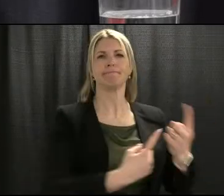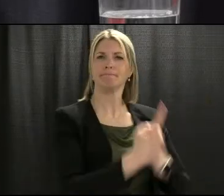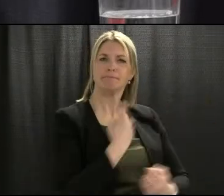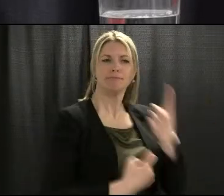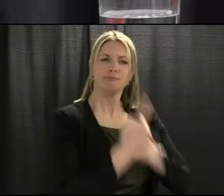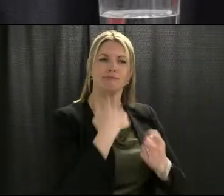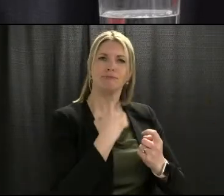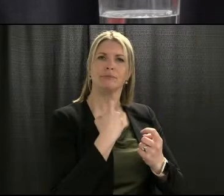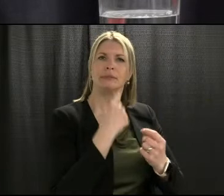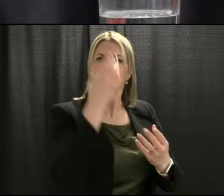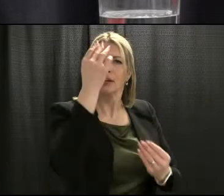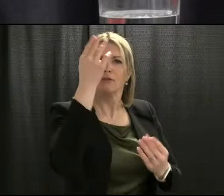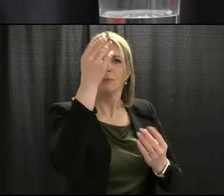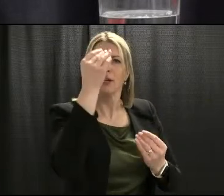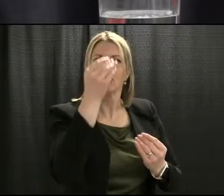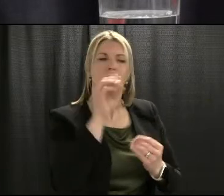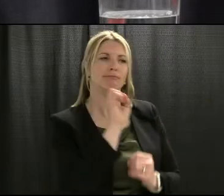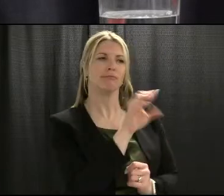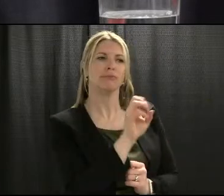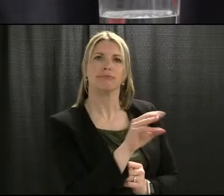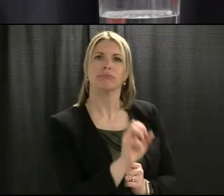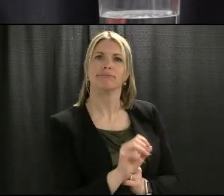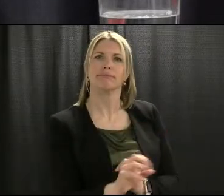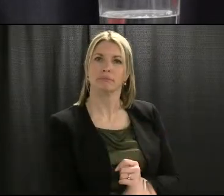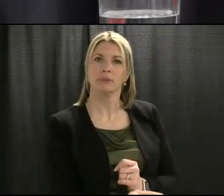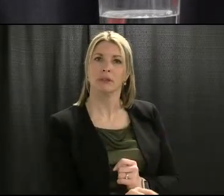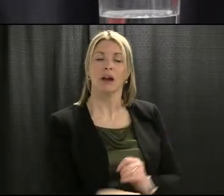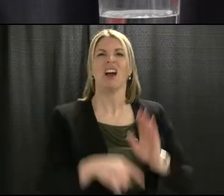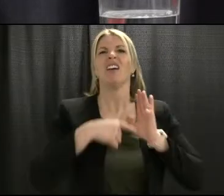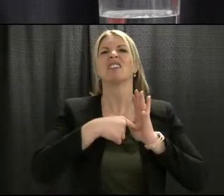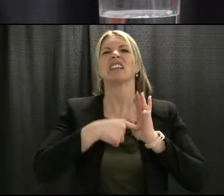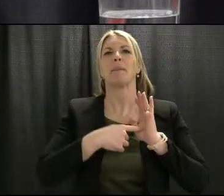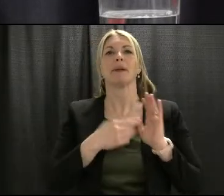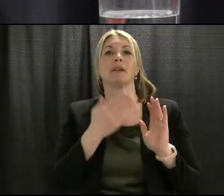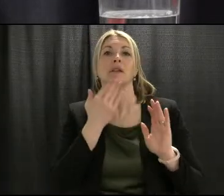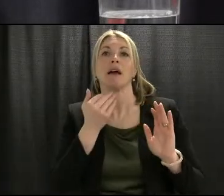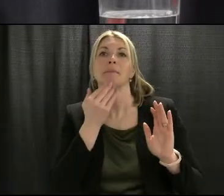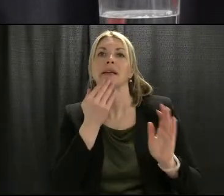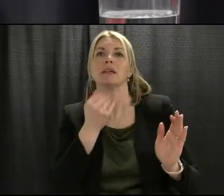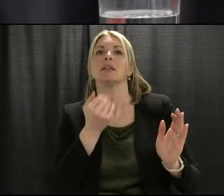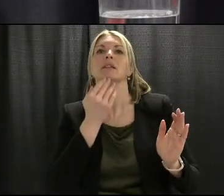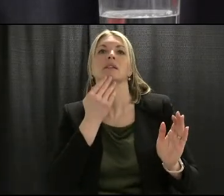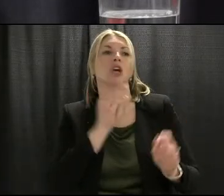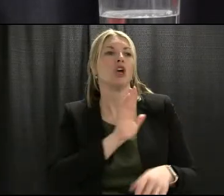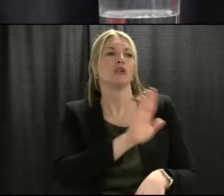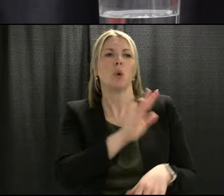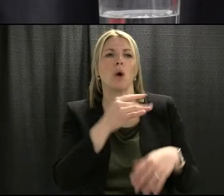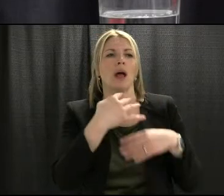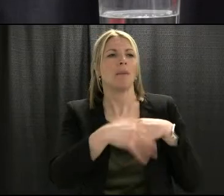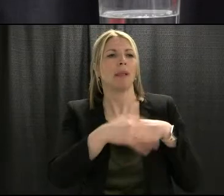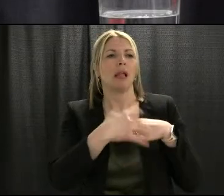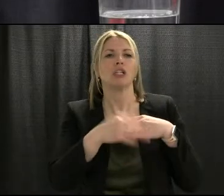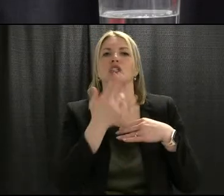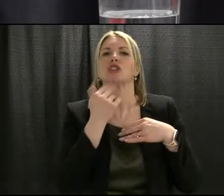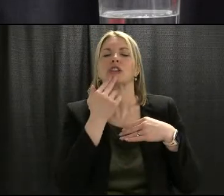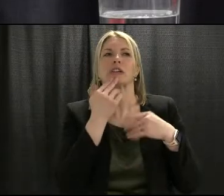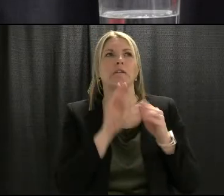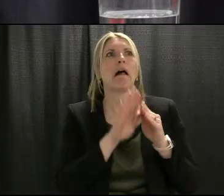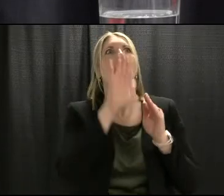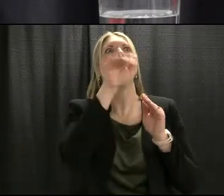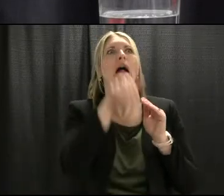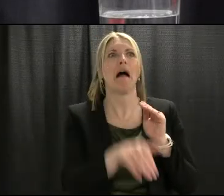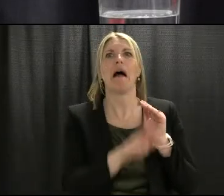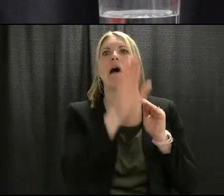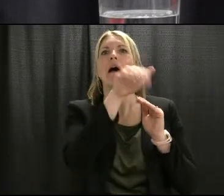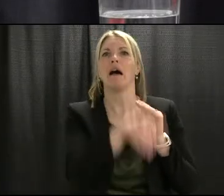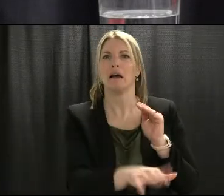initial intake assessment. For example, if you have diabetes and your blood glucose is not at target, you may see a physician or a